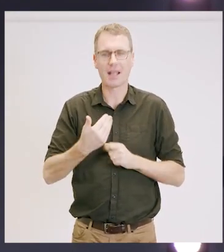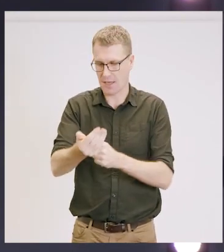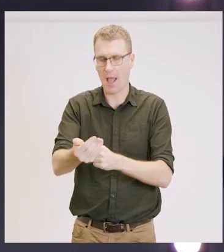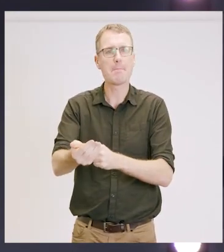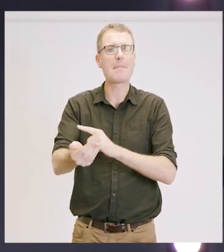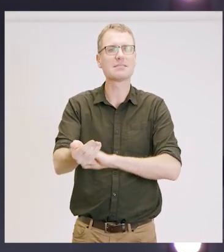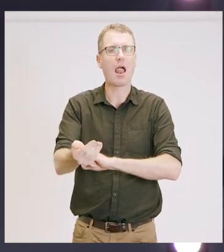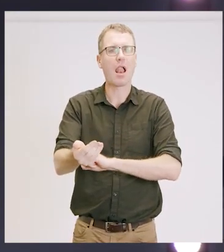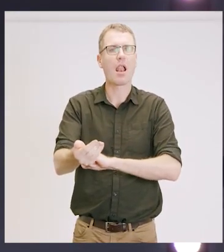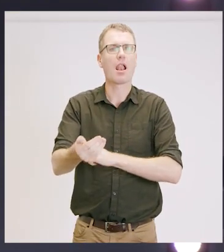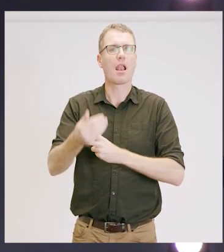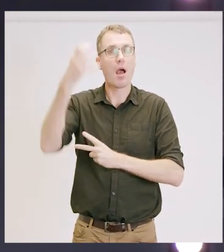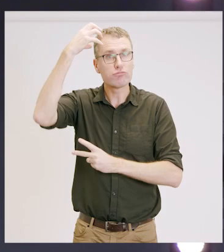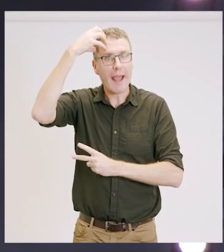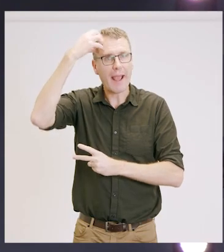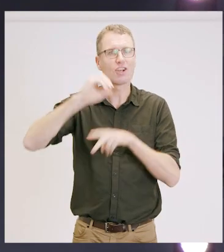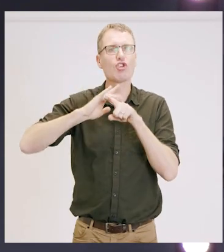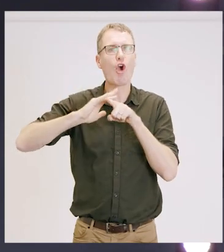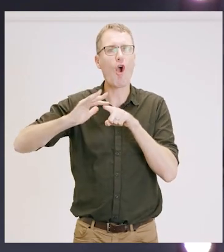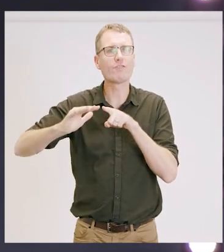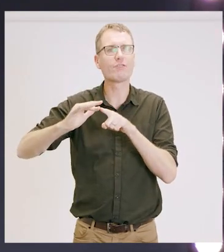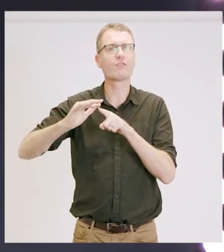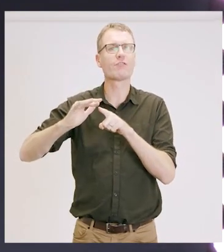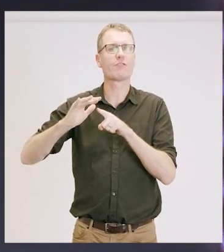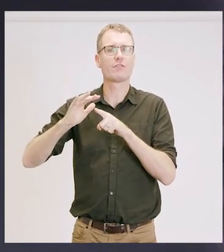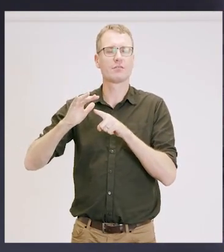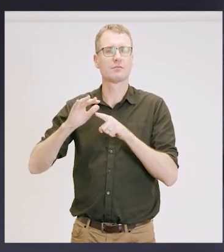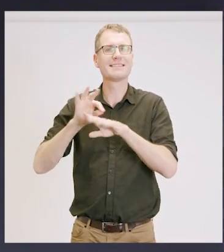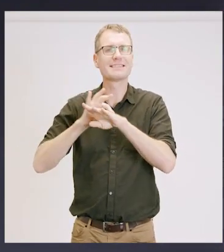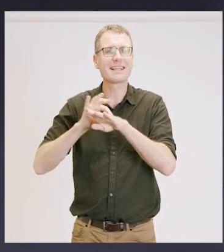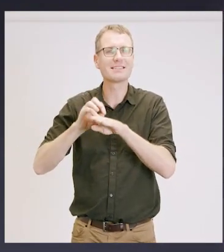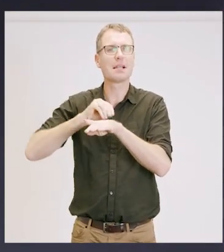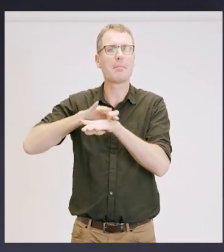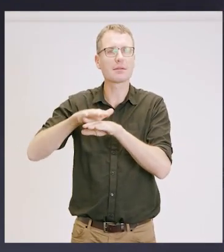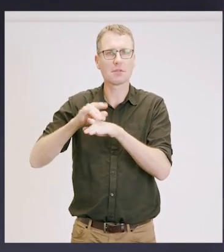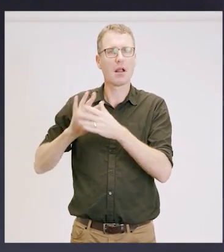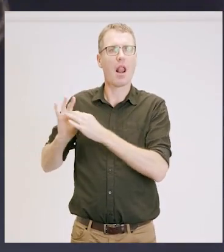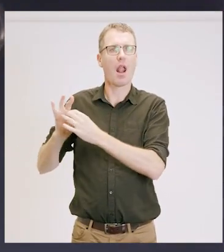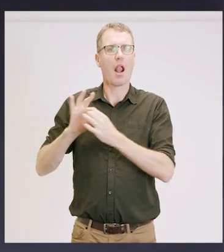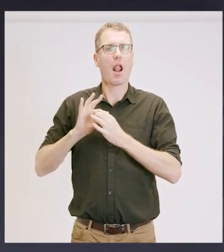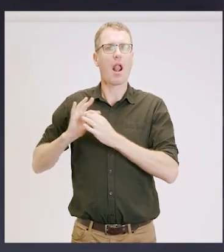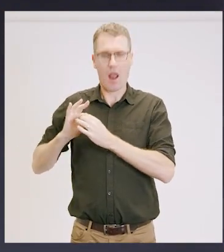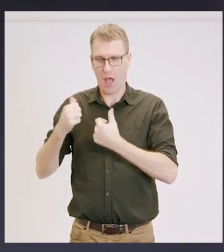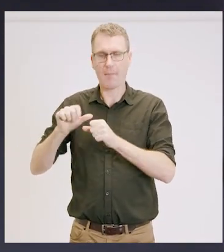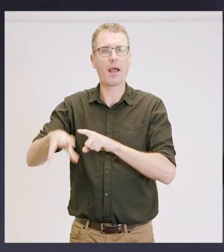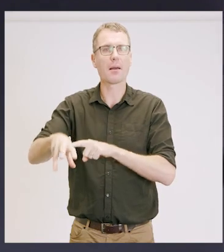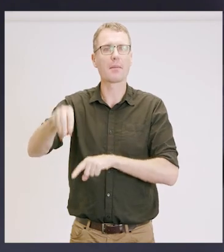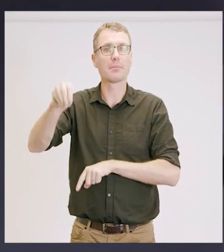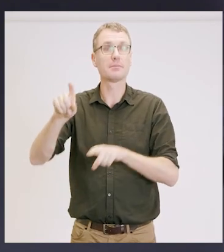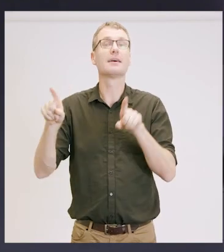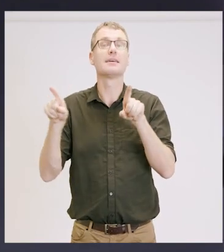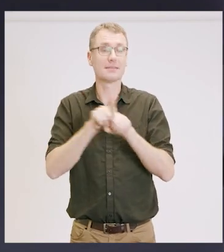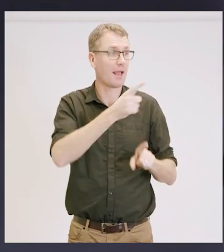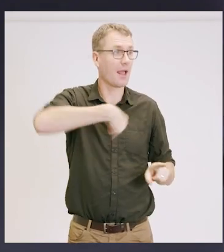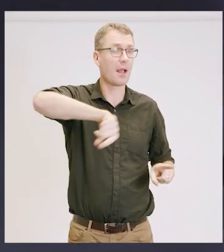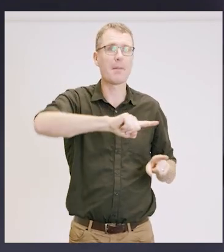other to do things. And so when we go to pick something up, I need the muscles, I need the brain, I need nerves, I need, you know,